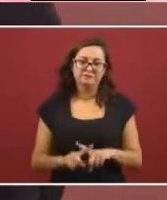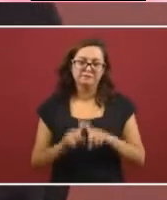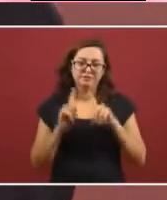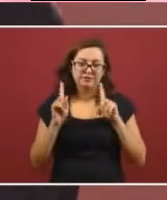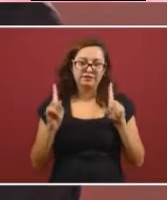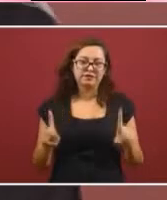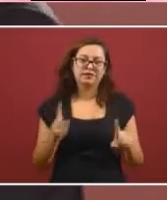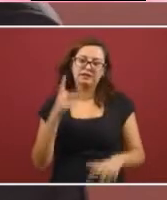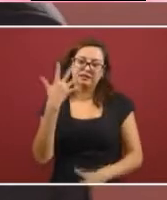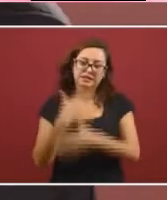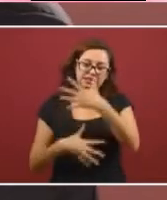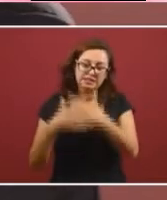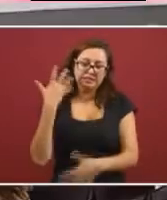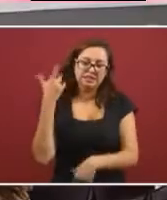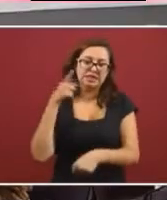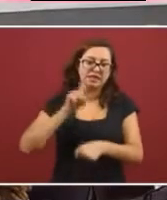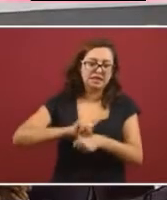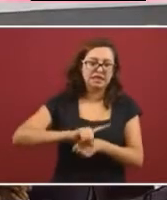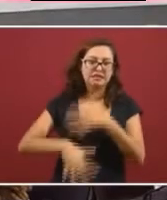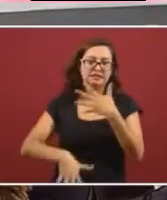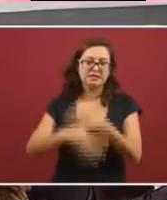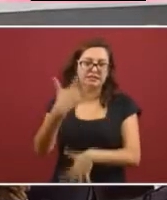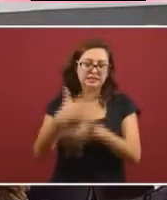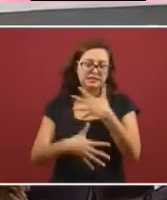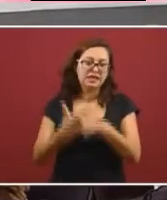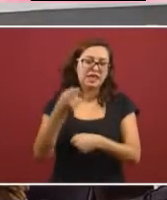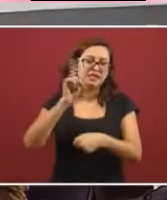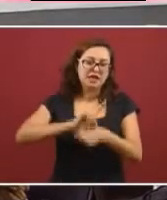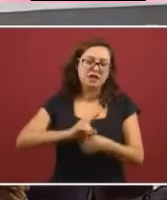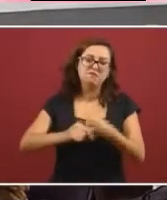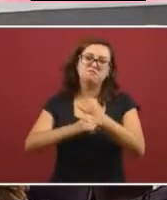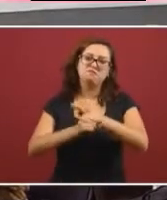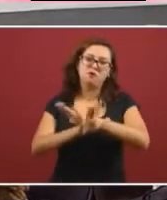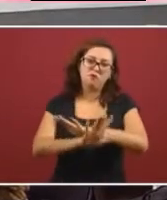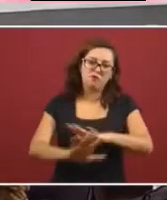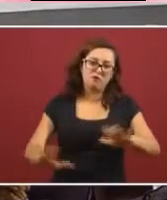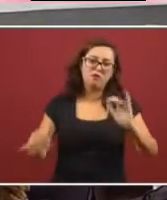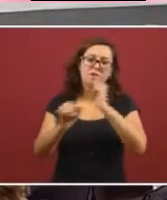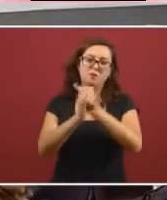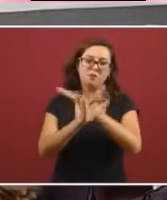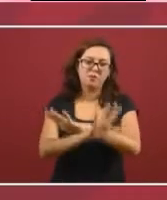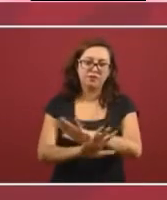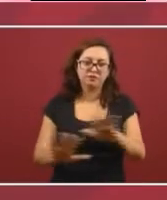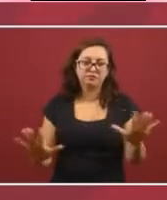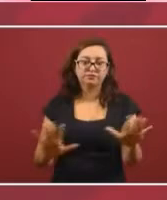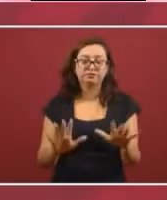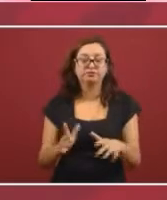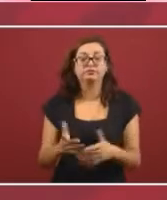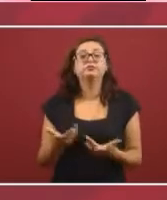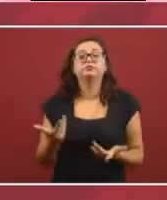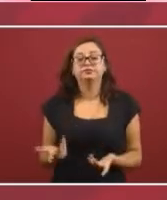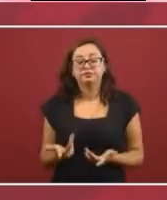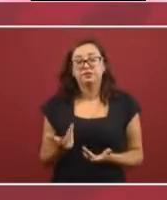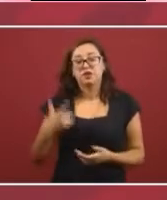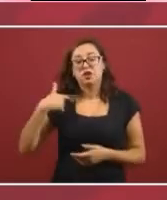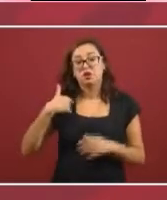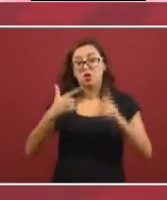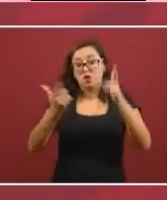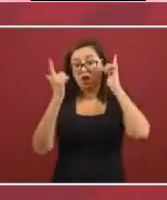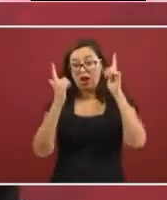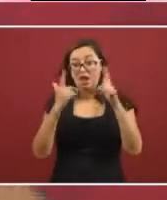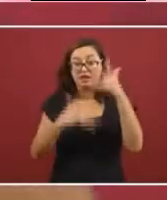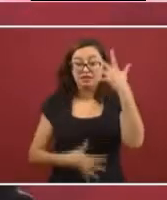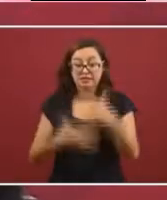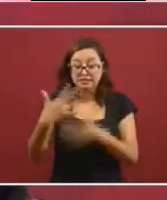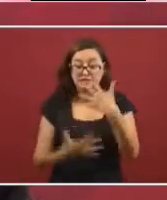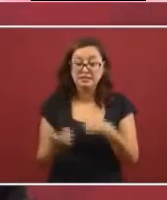information every 2 weeks, and what we expect is that we have a mechanism so